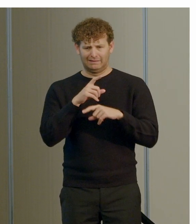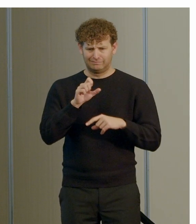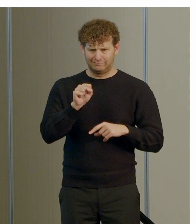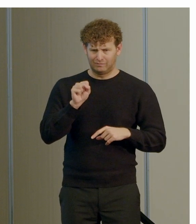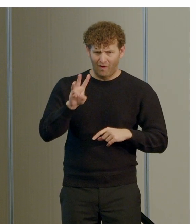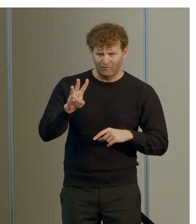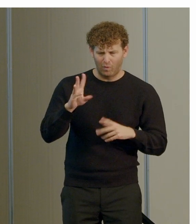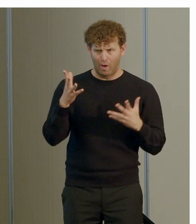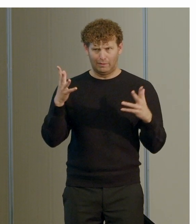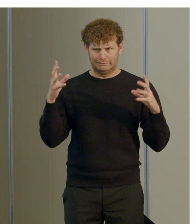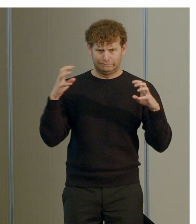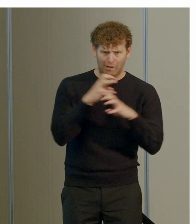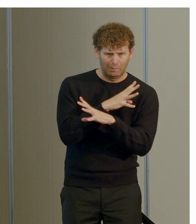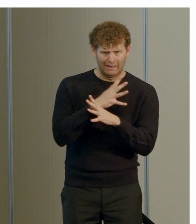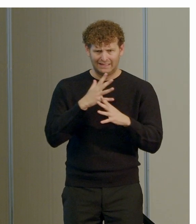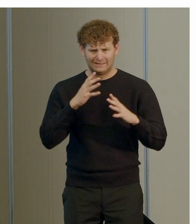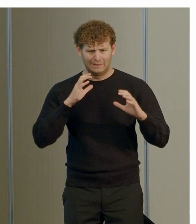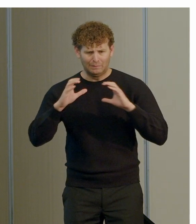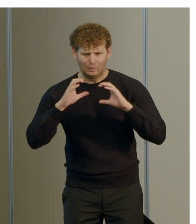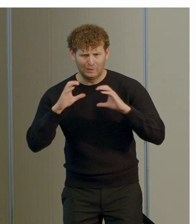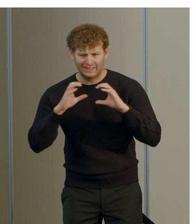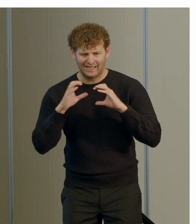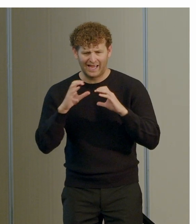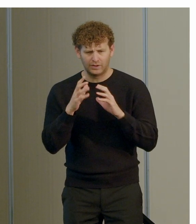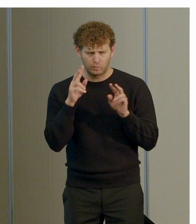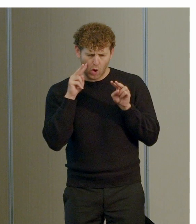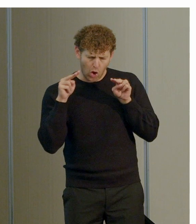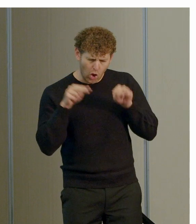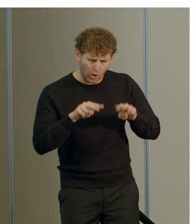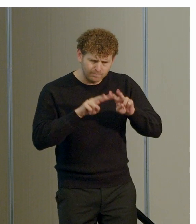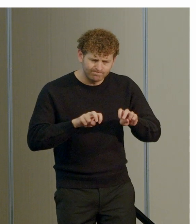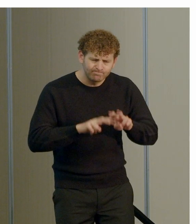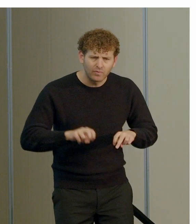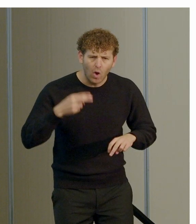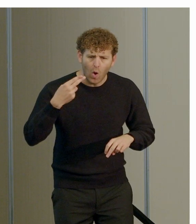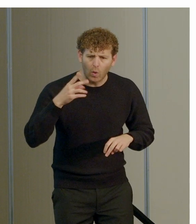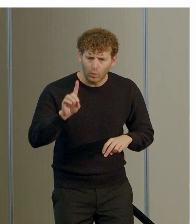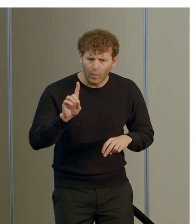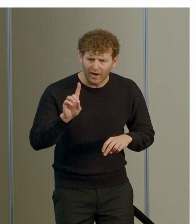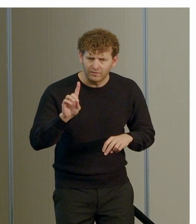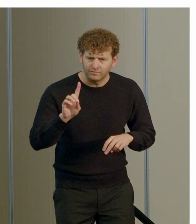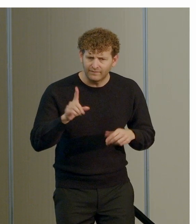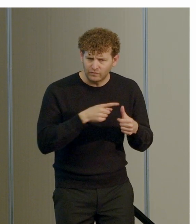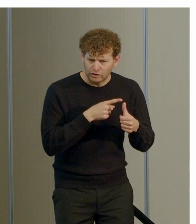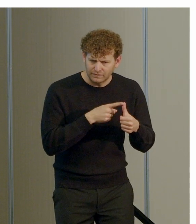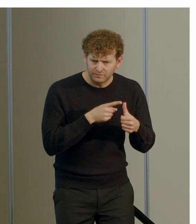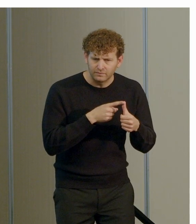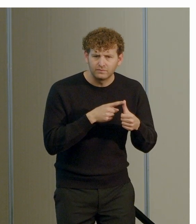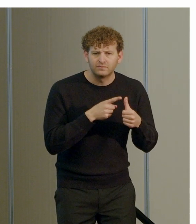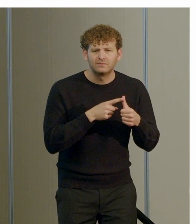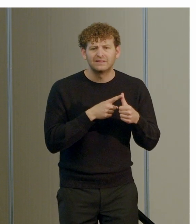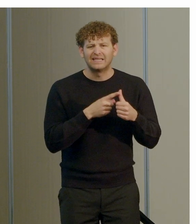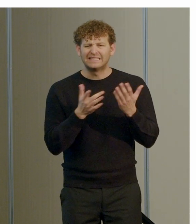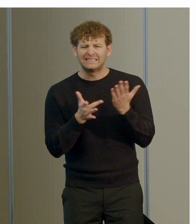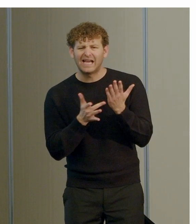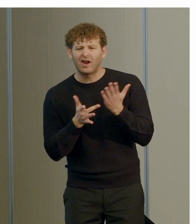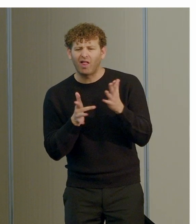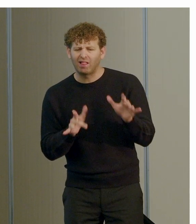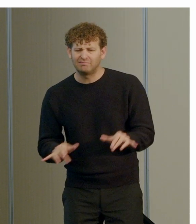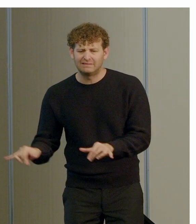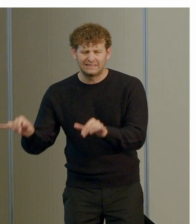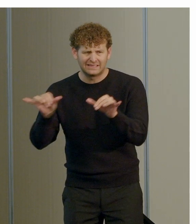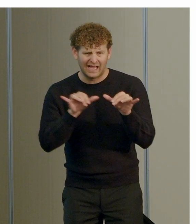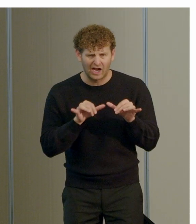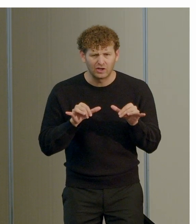Look at your hardware first. There's fewer technical standards that define digital accessibility for hardware.